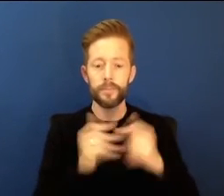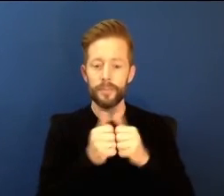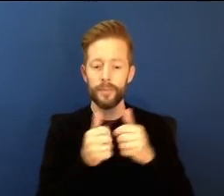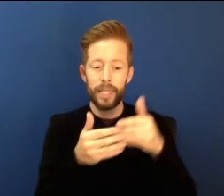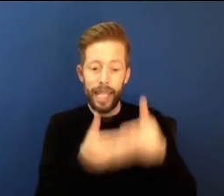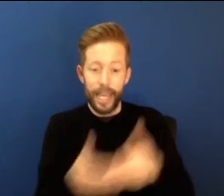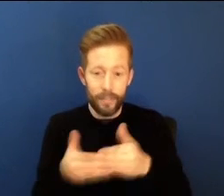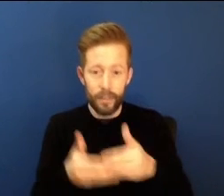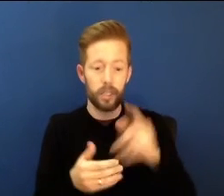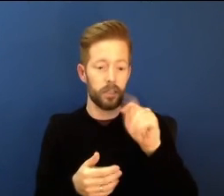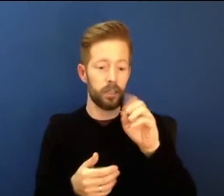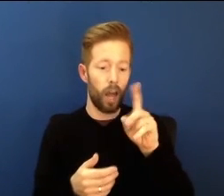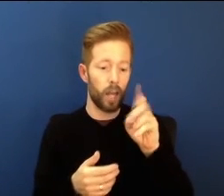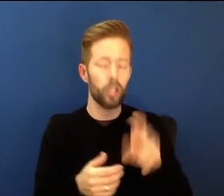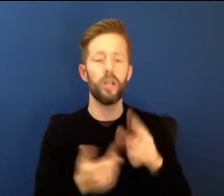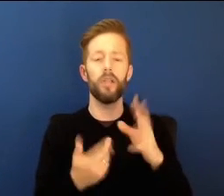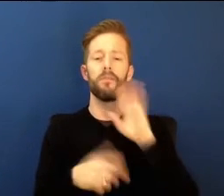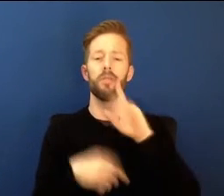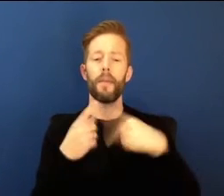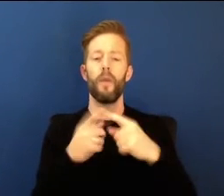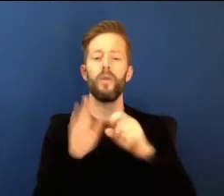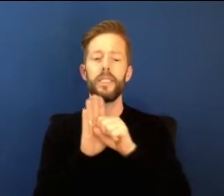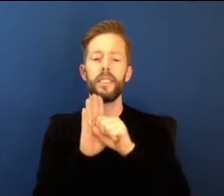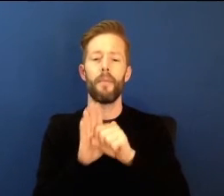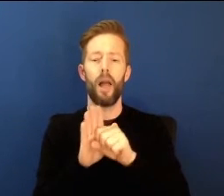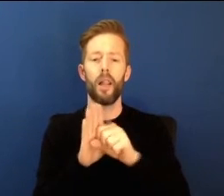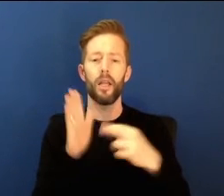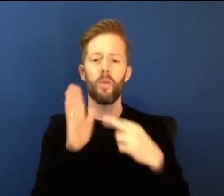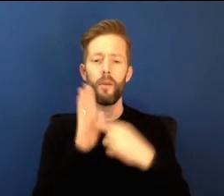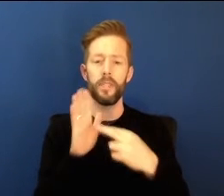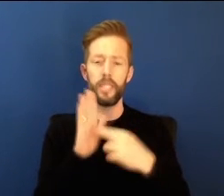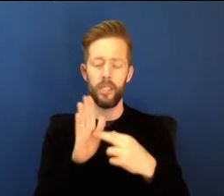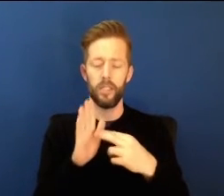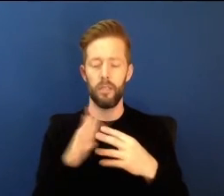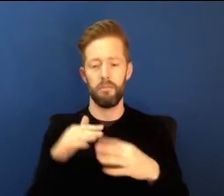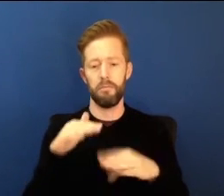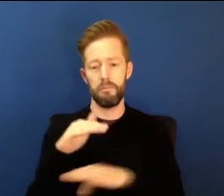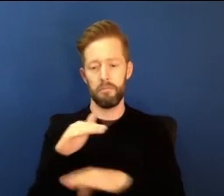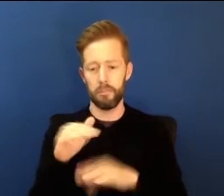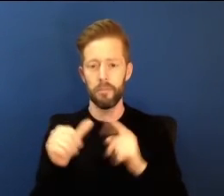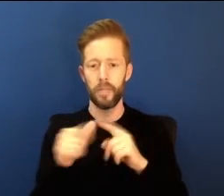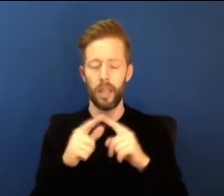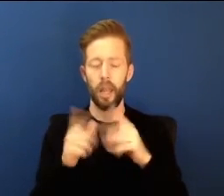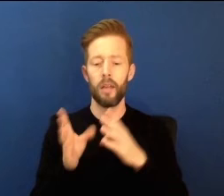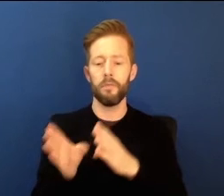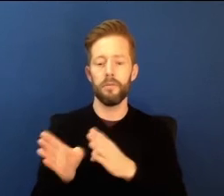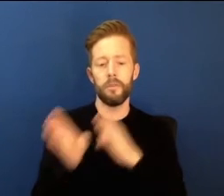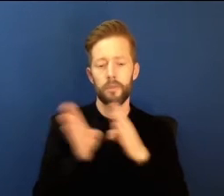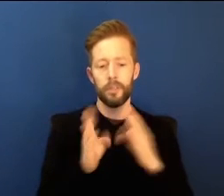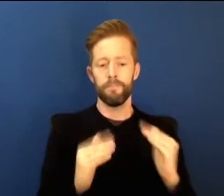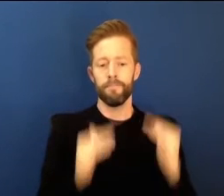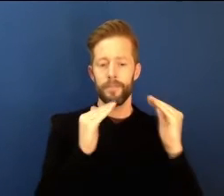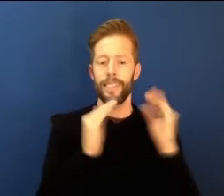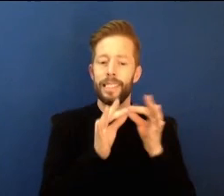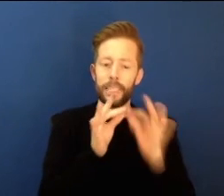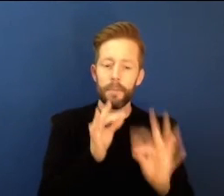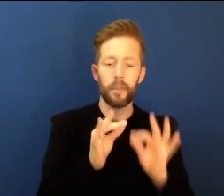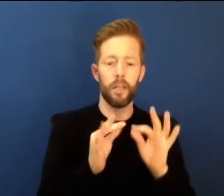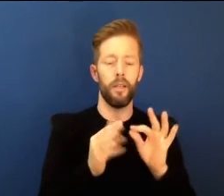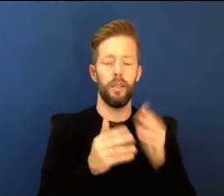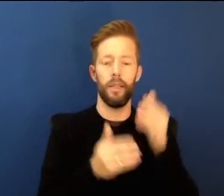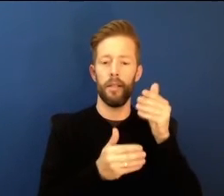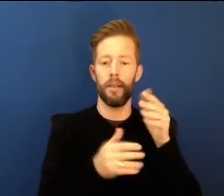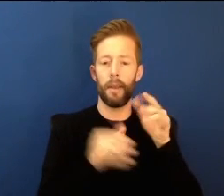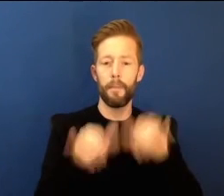toddlers, beginning with basic symbolic representation and moving on to simple patterns and